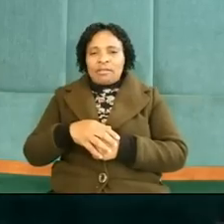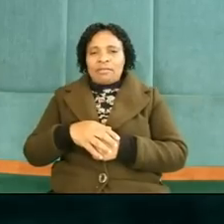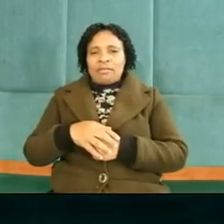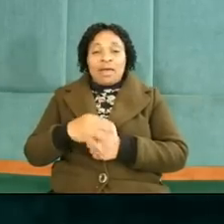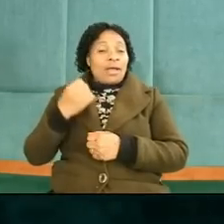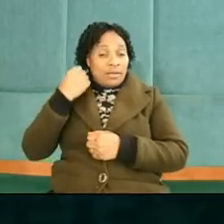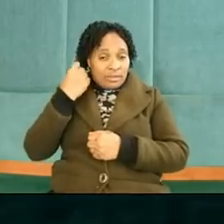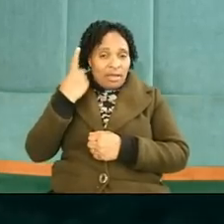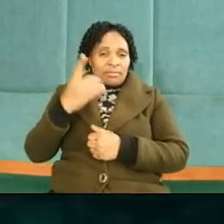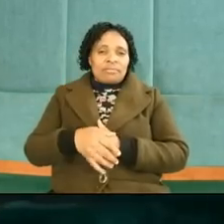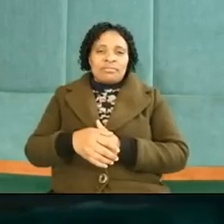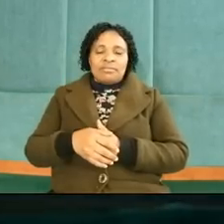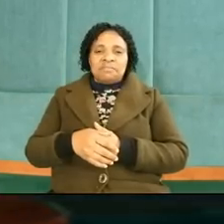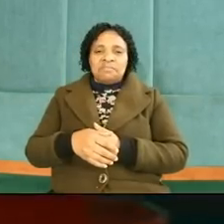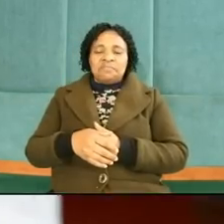comprehend.